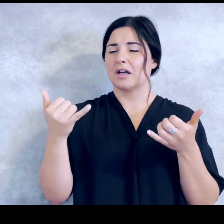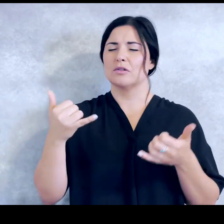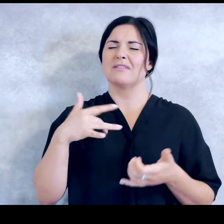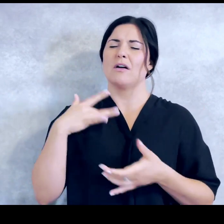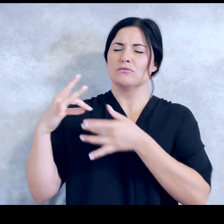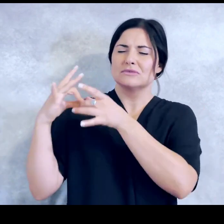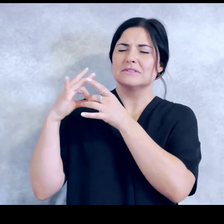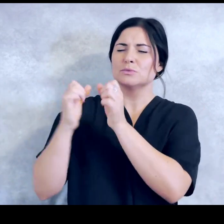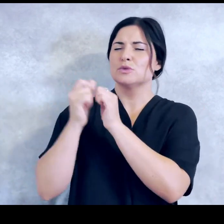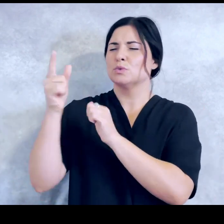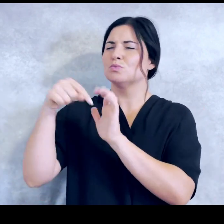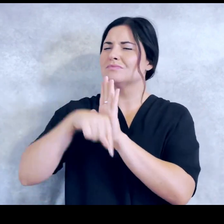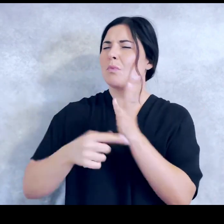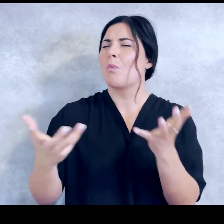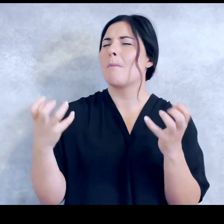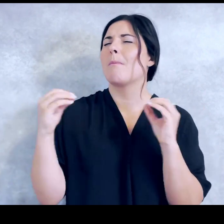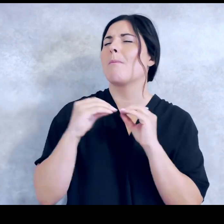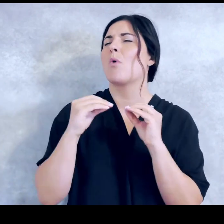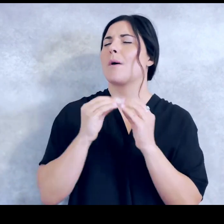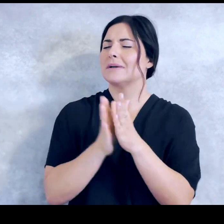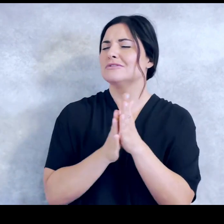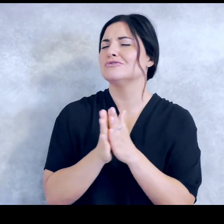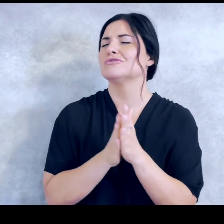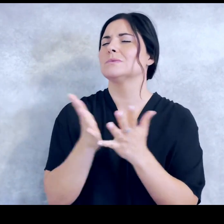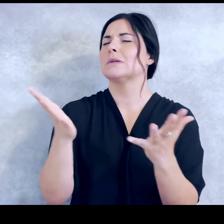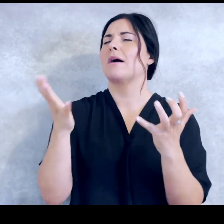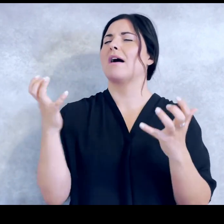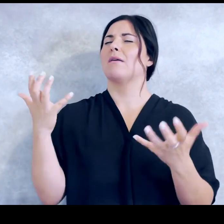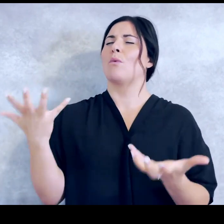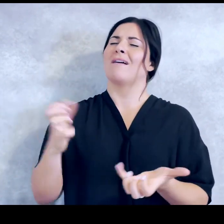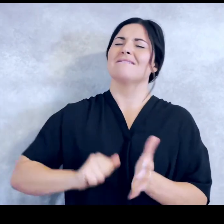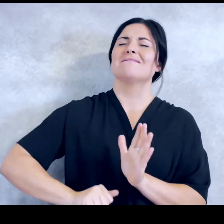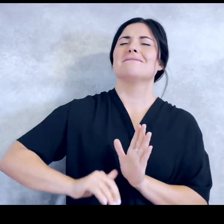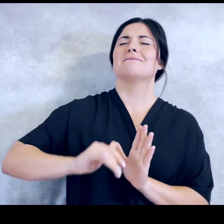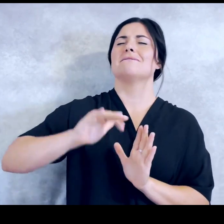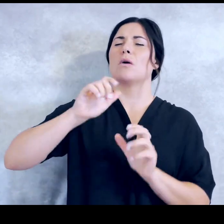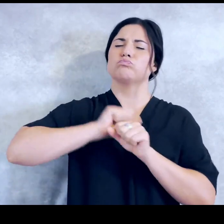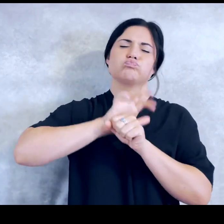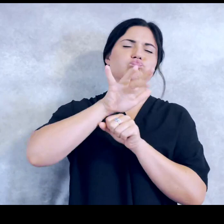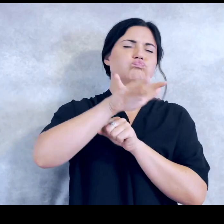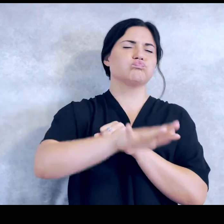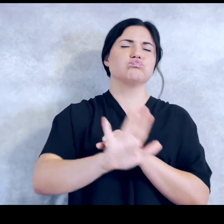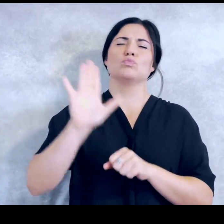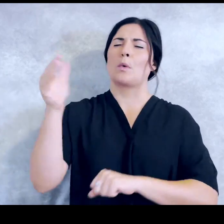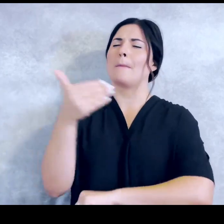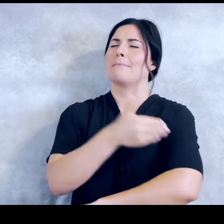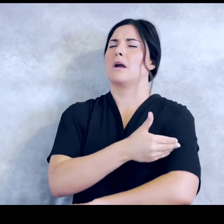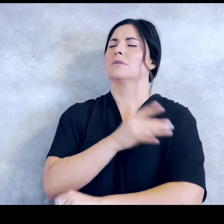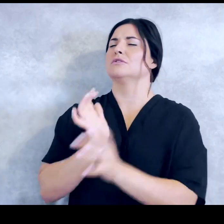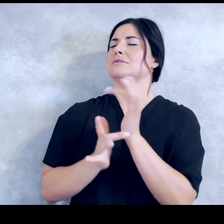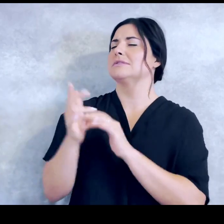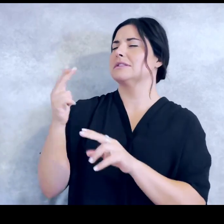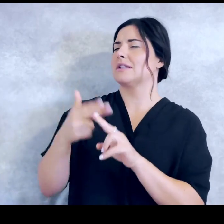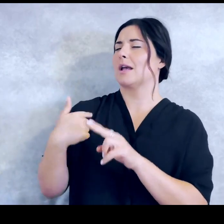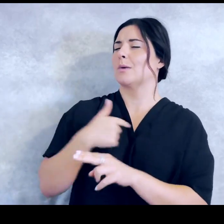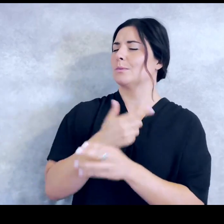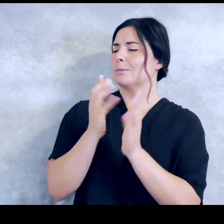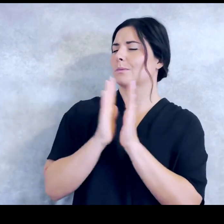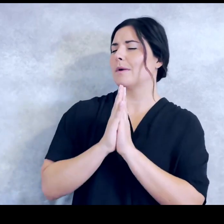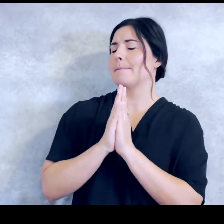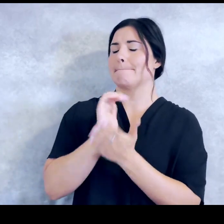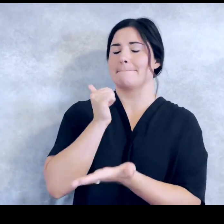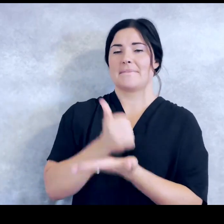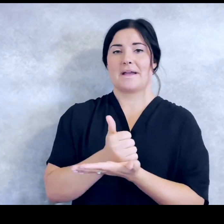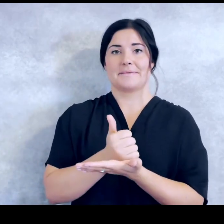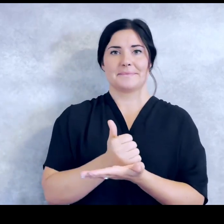would lean into a relationship with Jesus more deeply, more passionately, and that we would be filled to overflowing with your power. In Jesus' name we